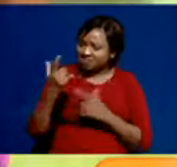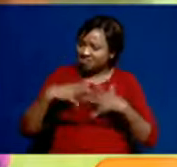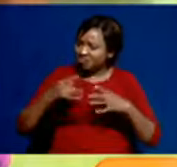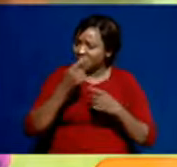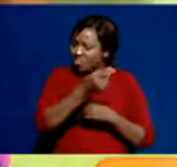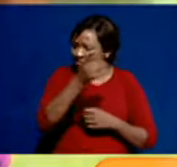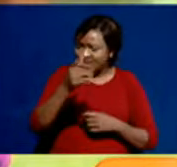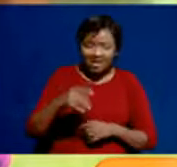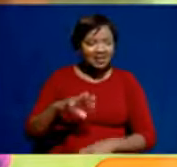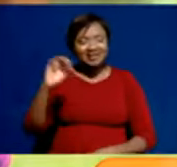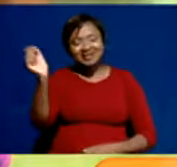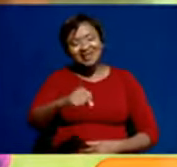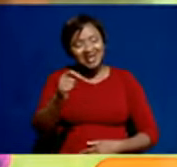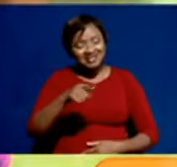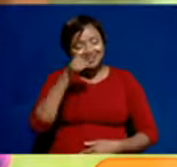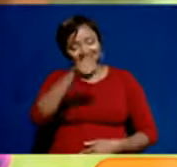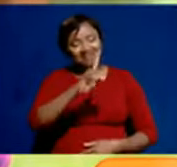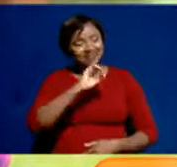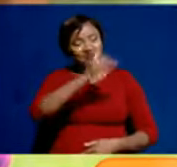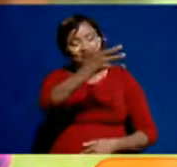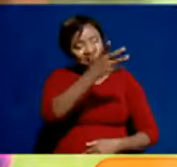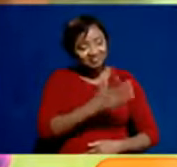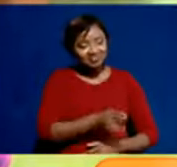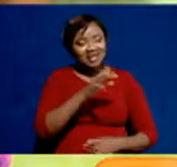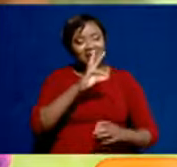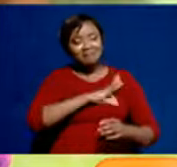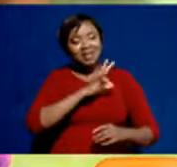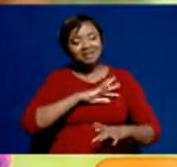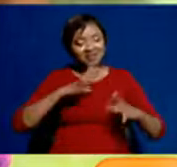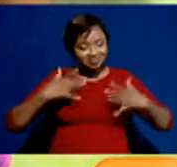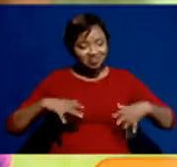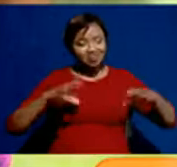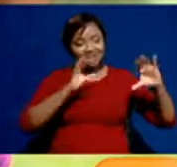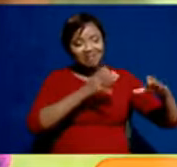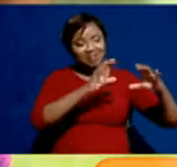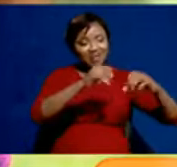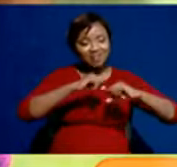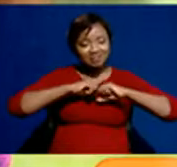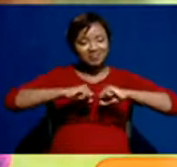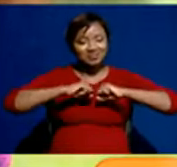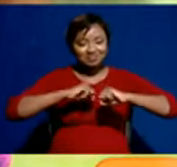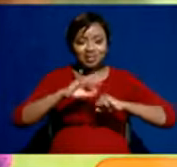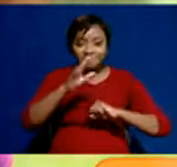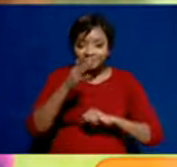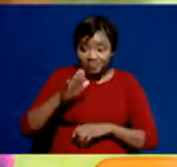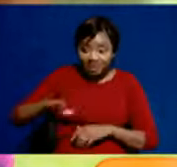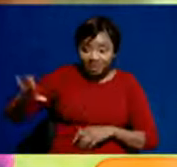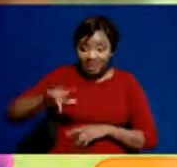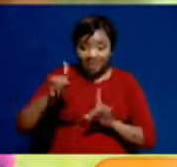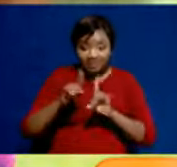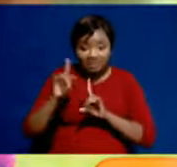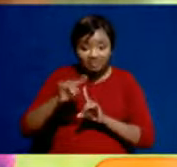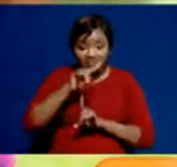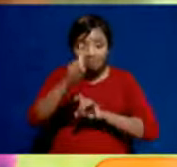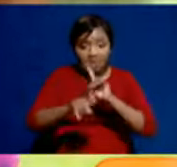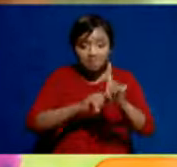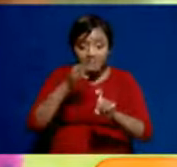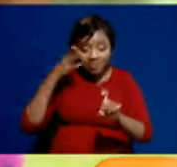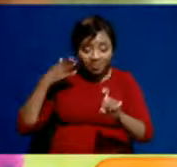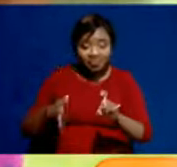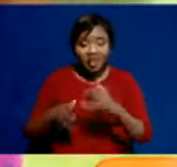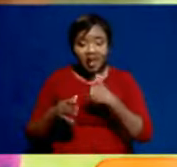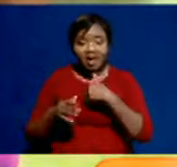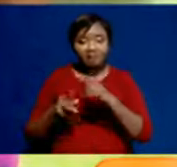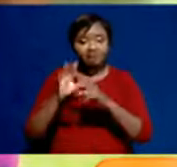imported? In the questions being asked, including by Parliament, it is transpiring that there are